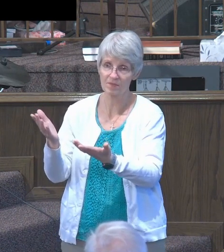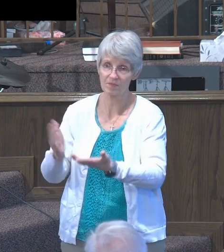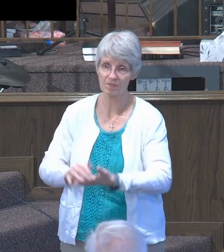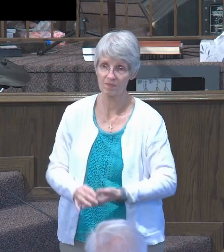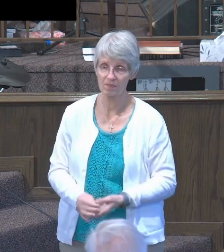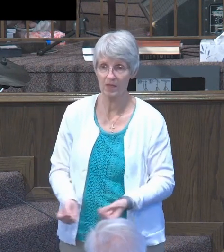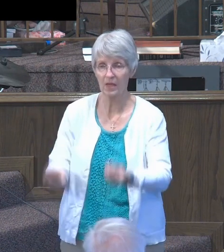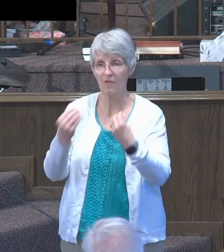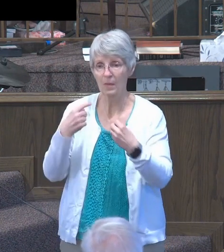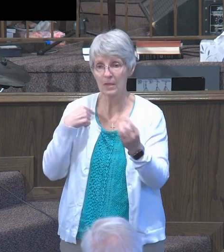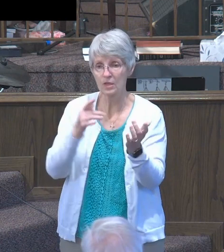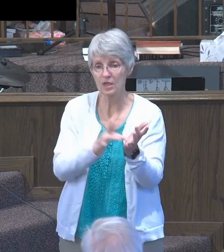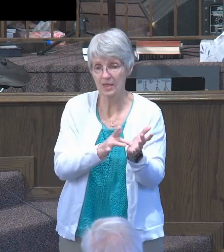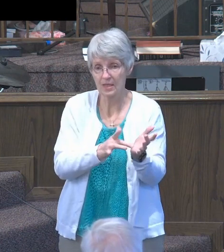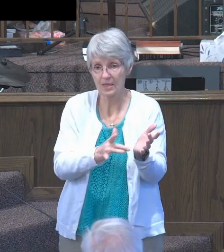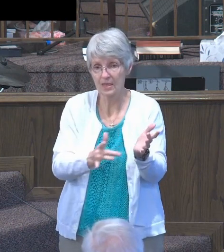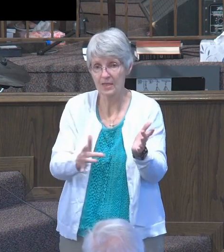Jesus. Give me